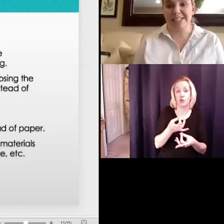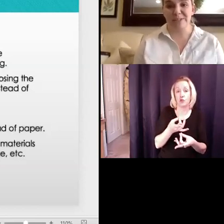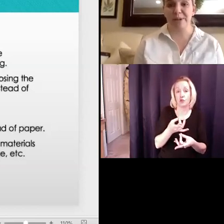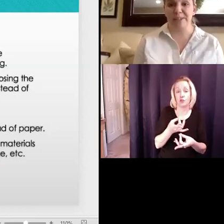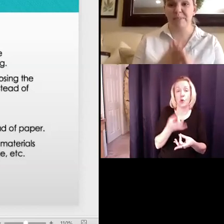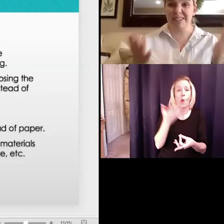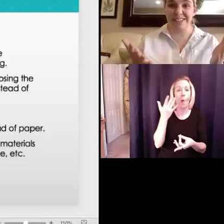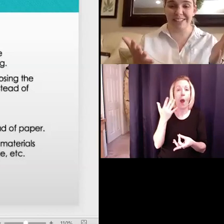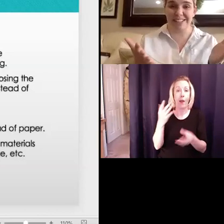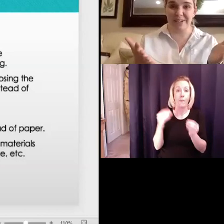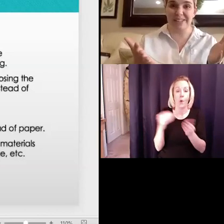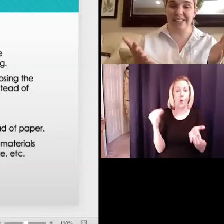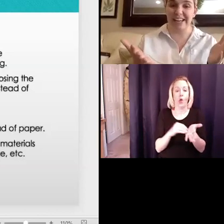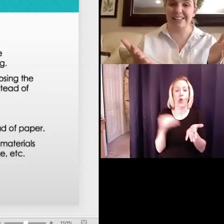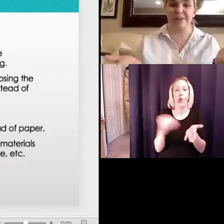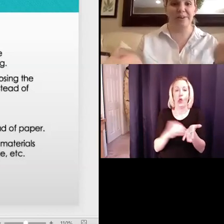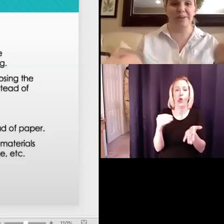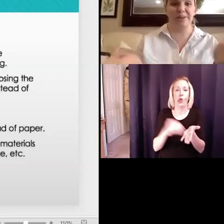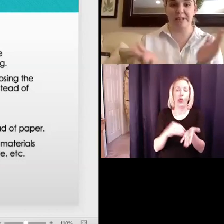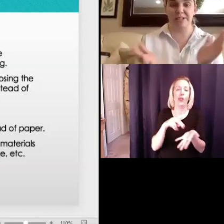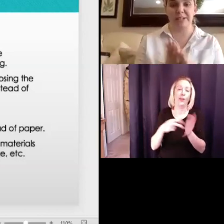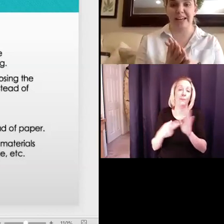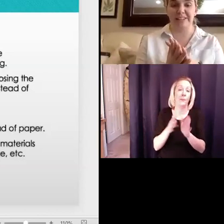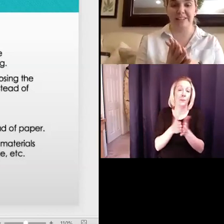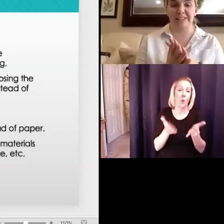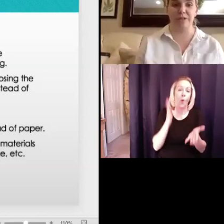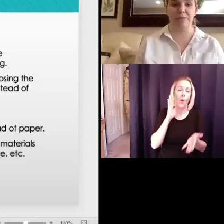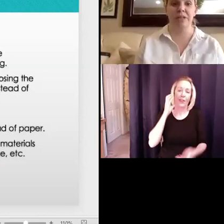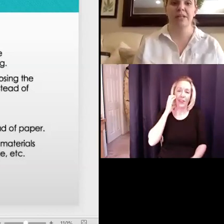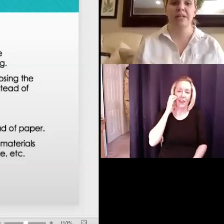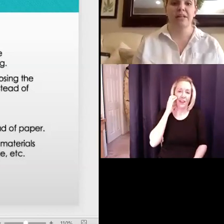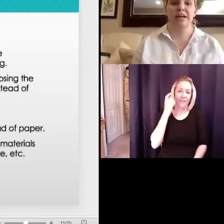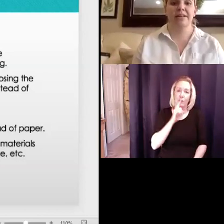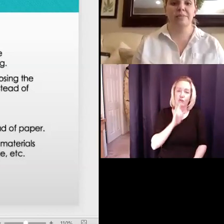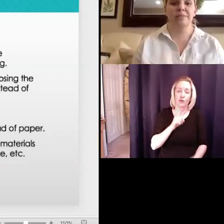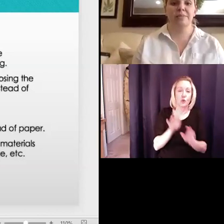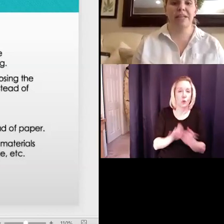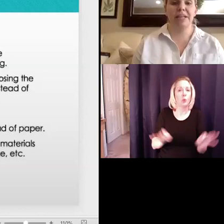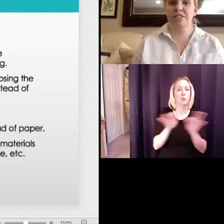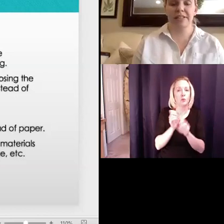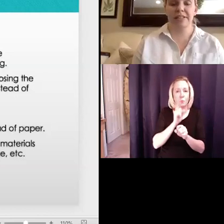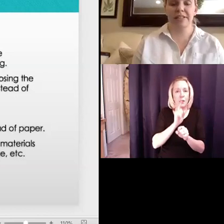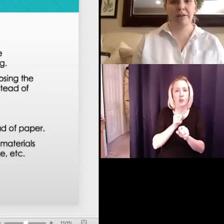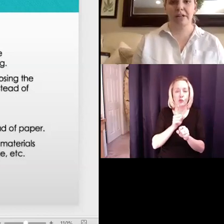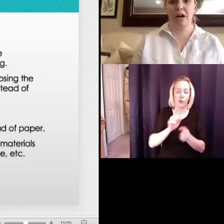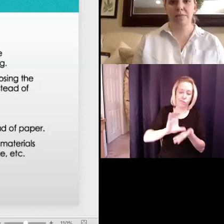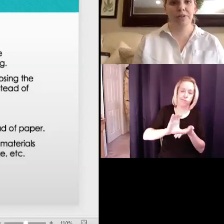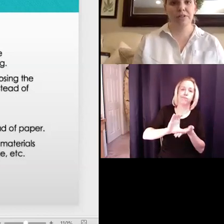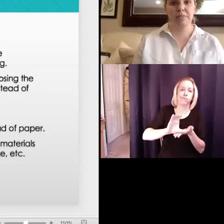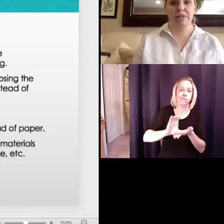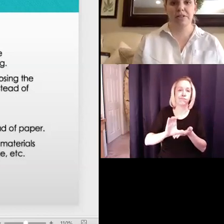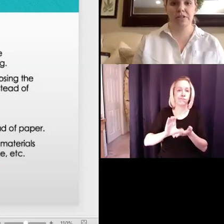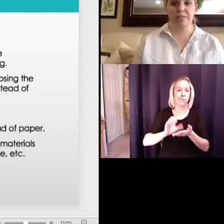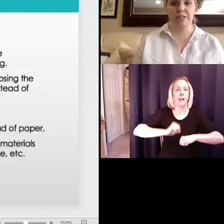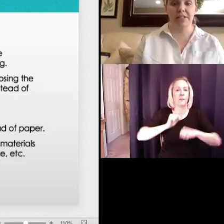objects that you put in the book, the thicker it's going to get. So you want to make sure that you have room. And then just thinking about like cardboard or